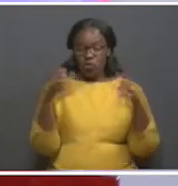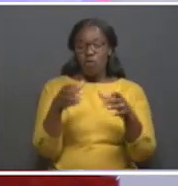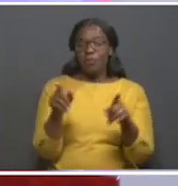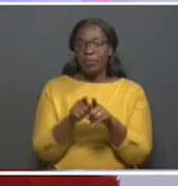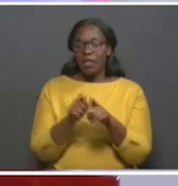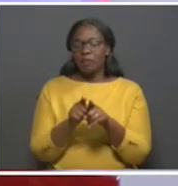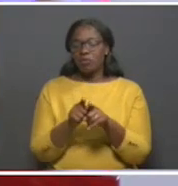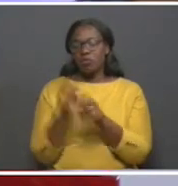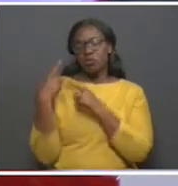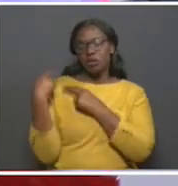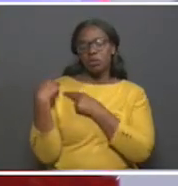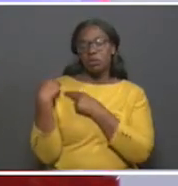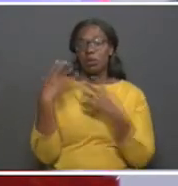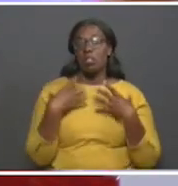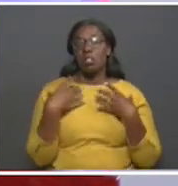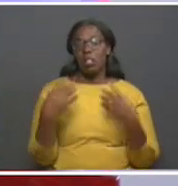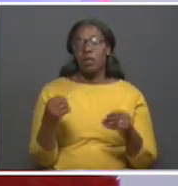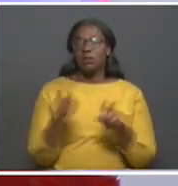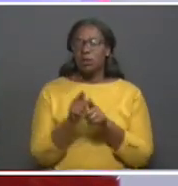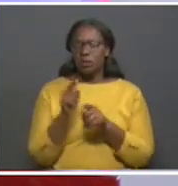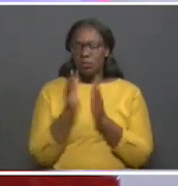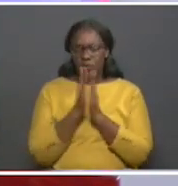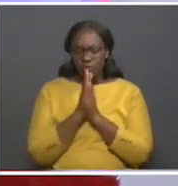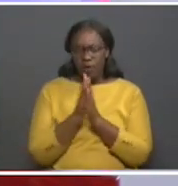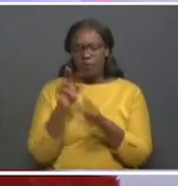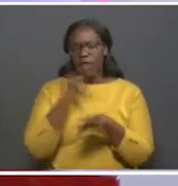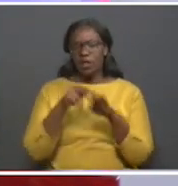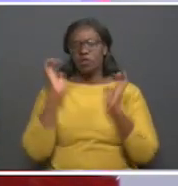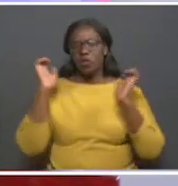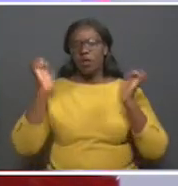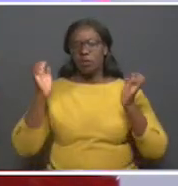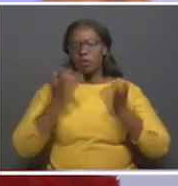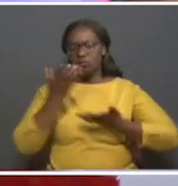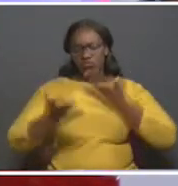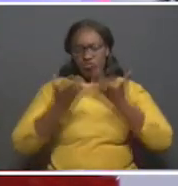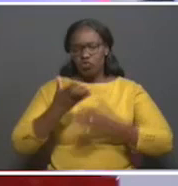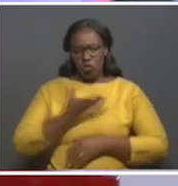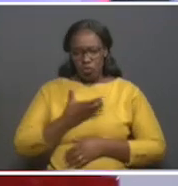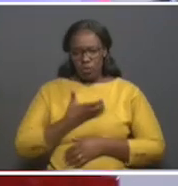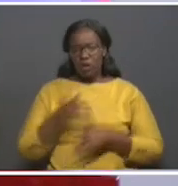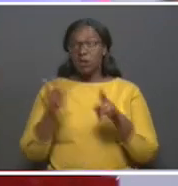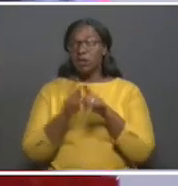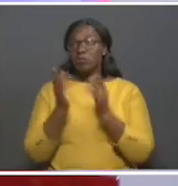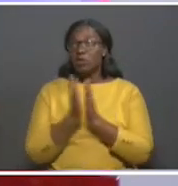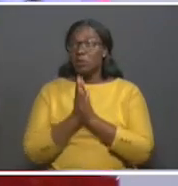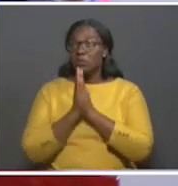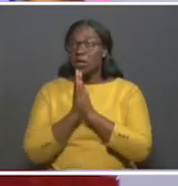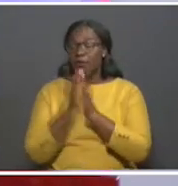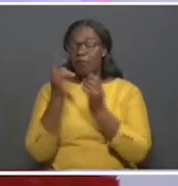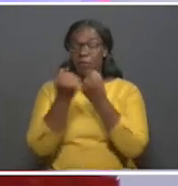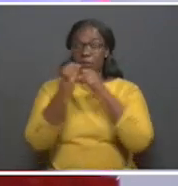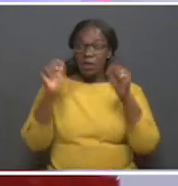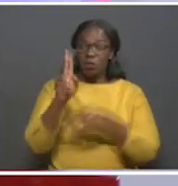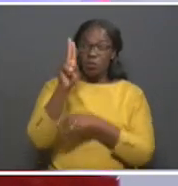in charge of health. We lift up the National Emergency Response Committee. We lift up, Lord, our president and